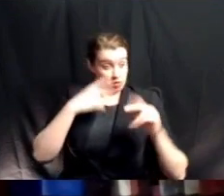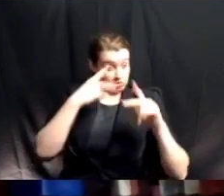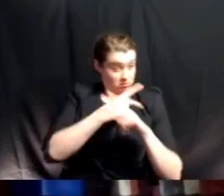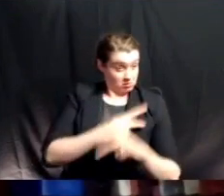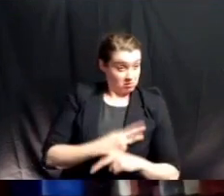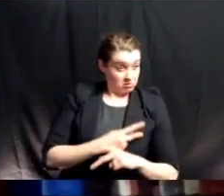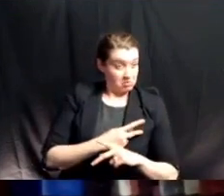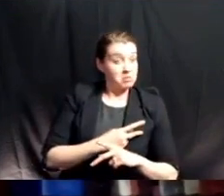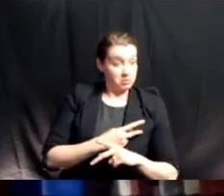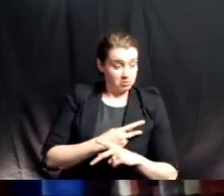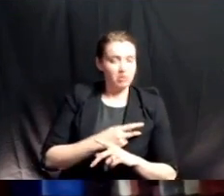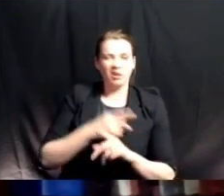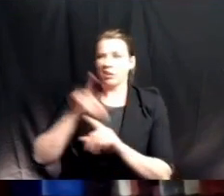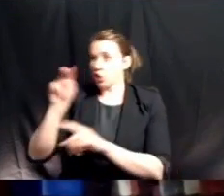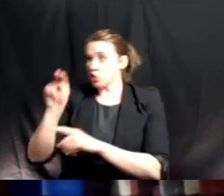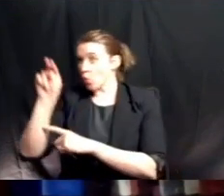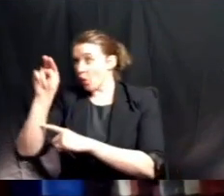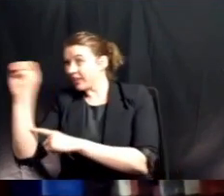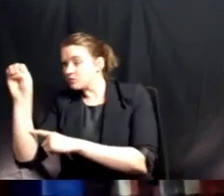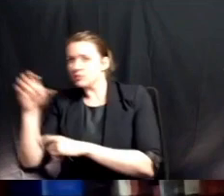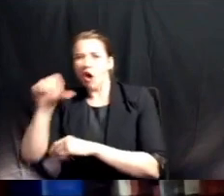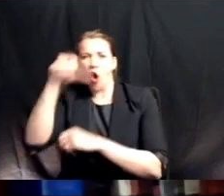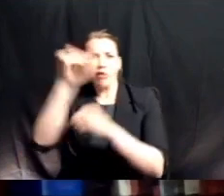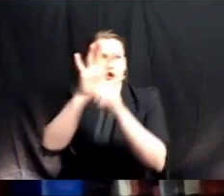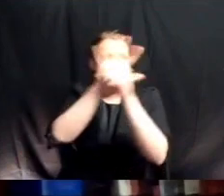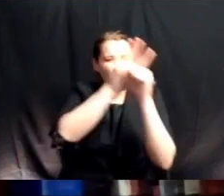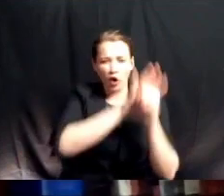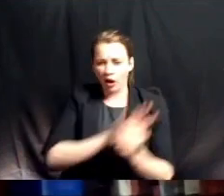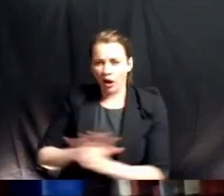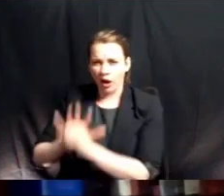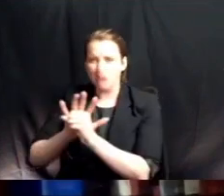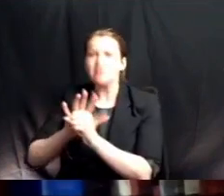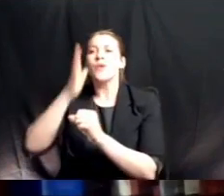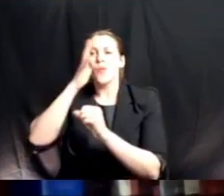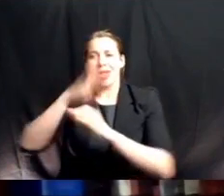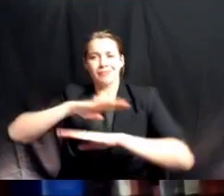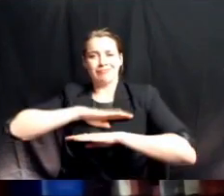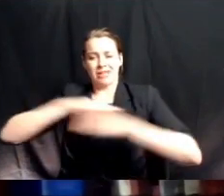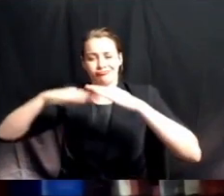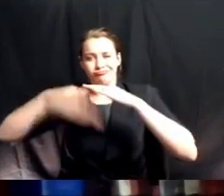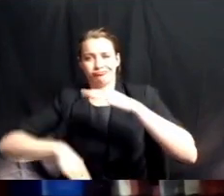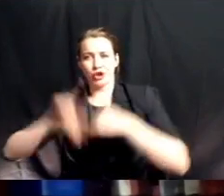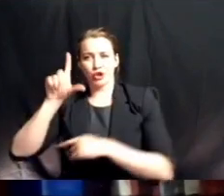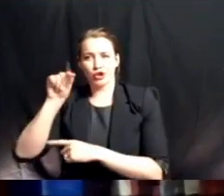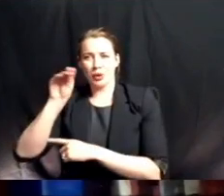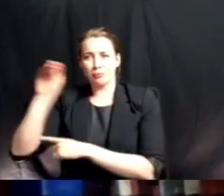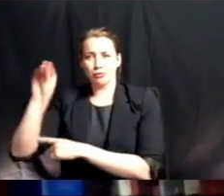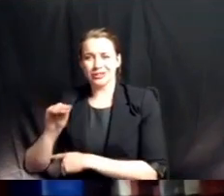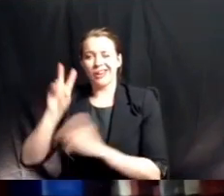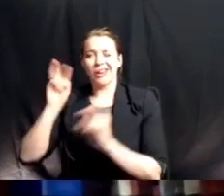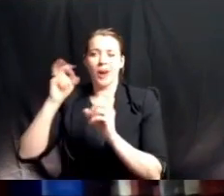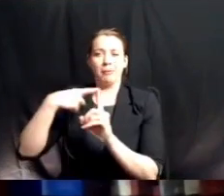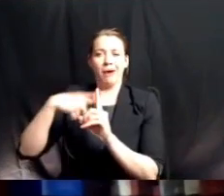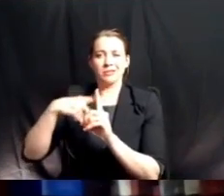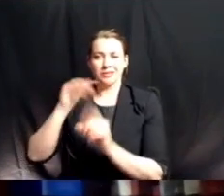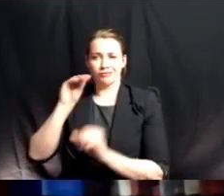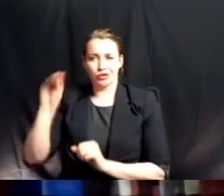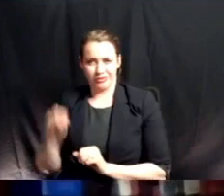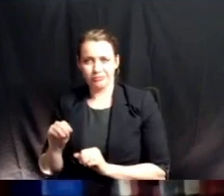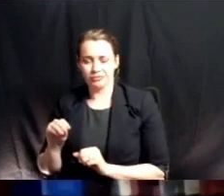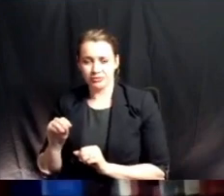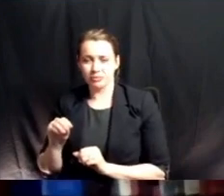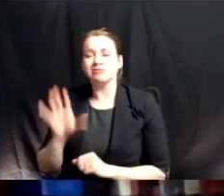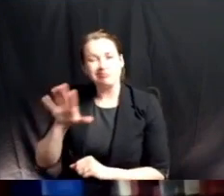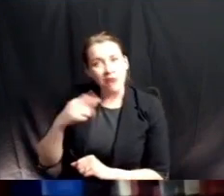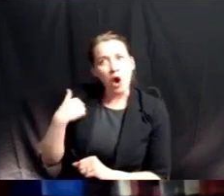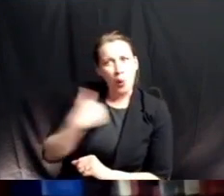well as the other regions, will meet that mark. And then, you've got to look at the other marks, but it looks to me